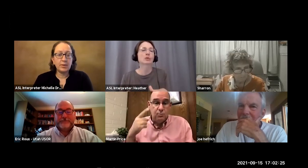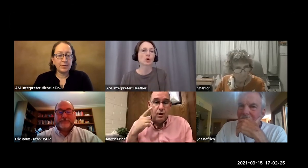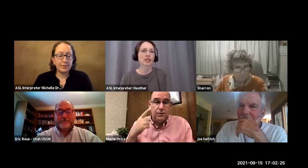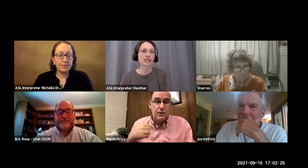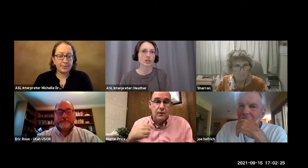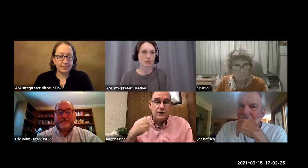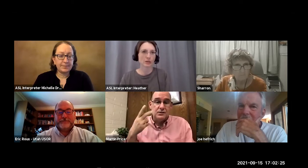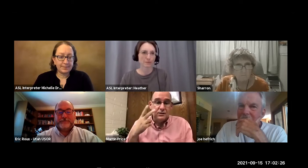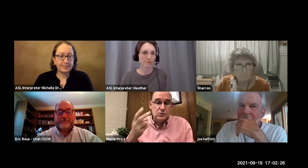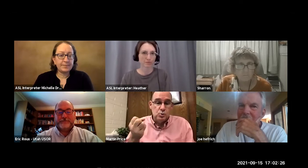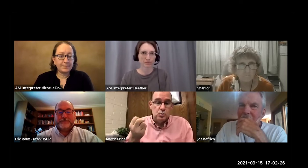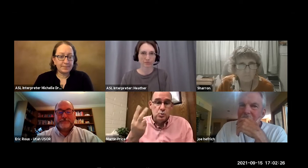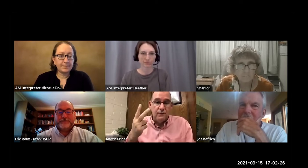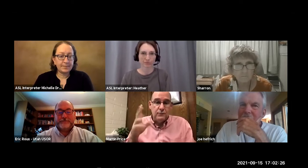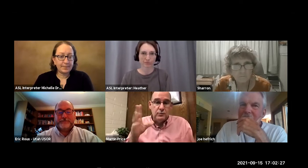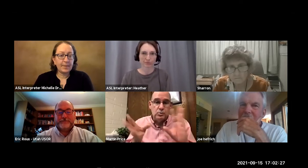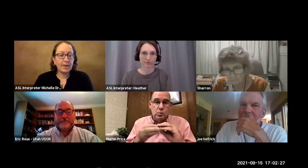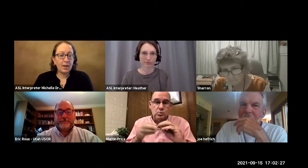For the recording, excuse me.